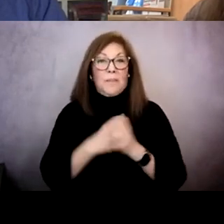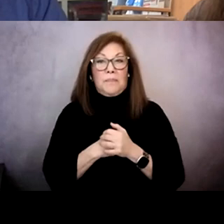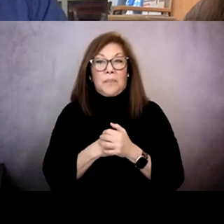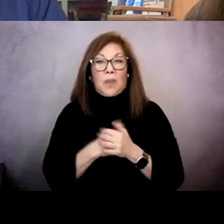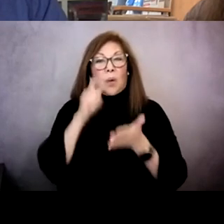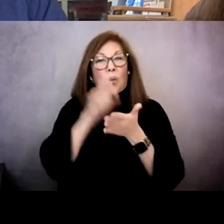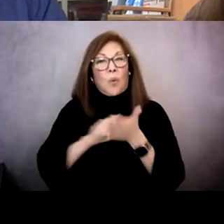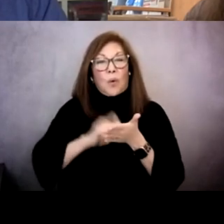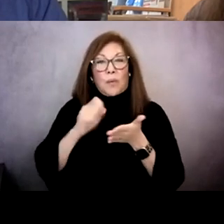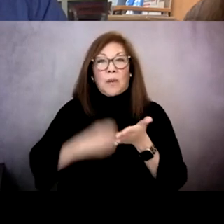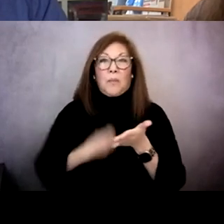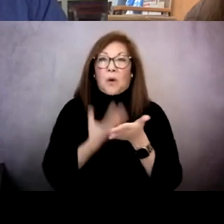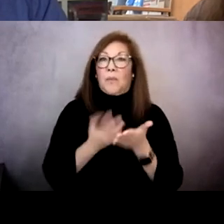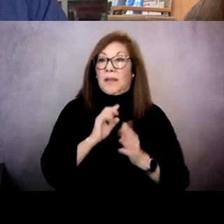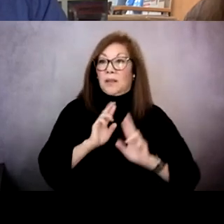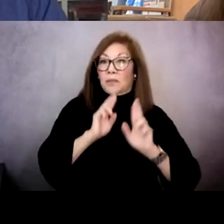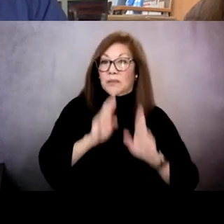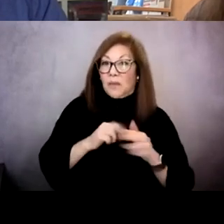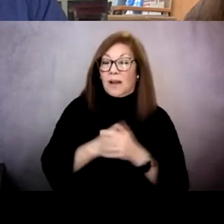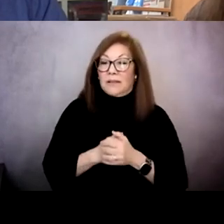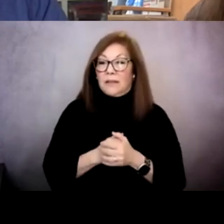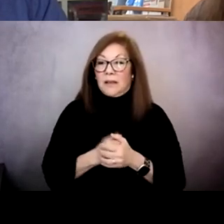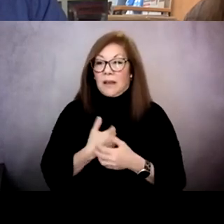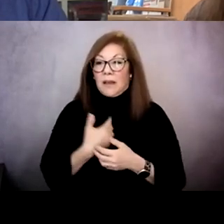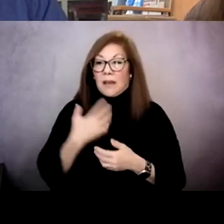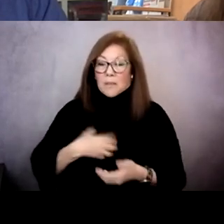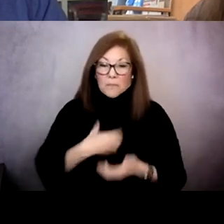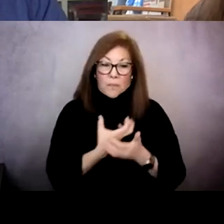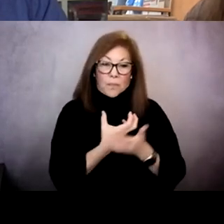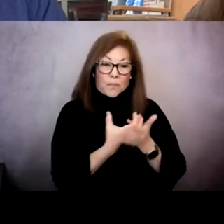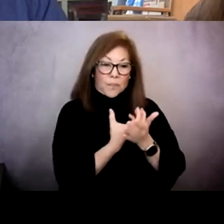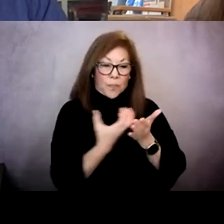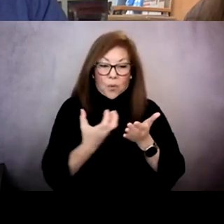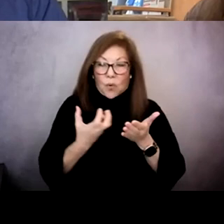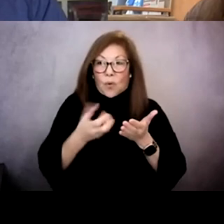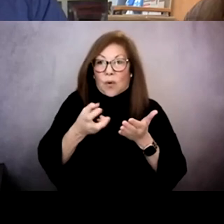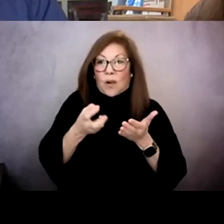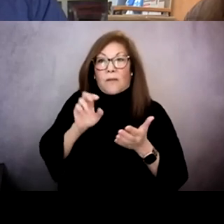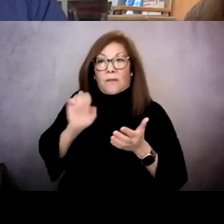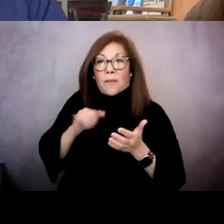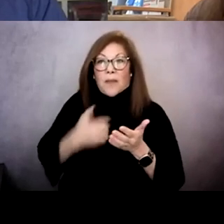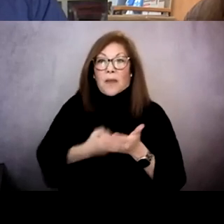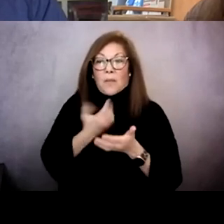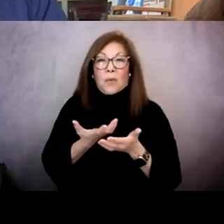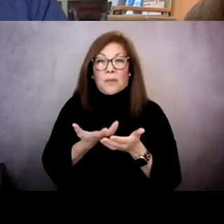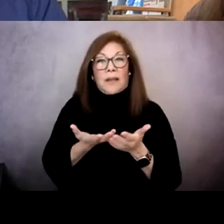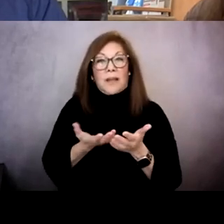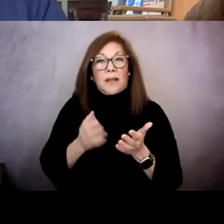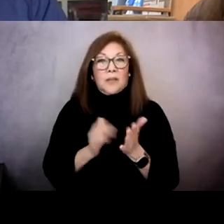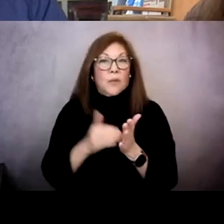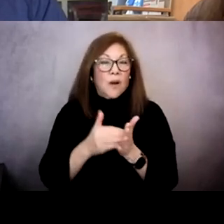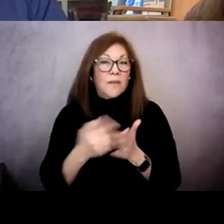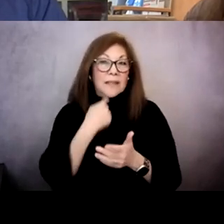wrote a poem in response. And so a pull out of that poem is simply this: so often the